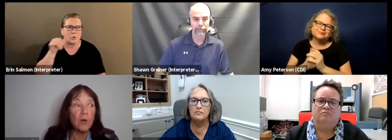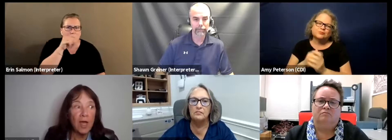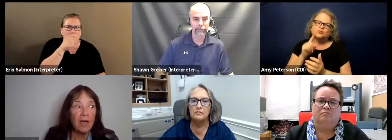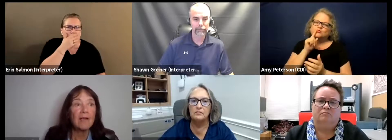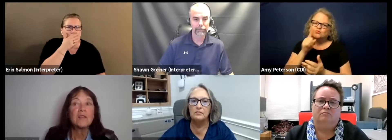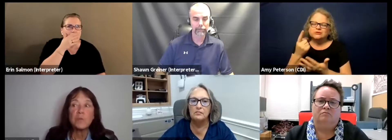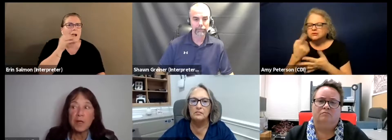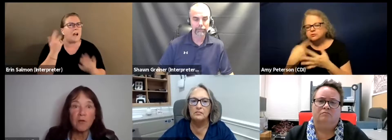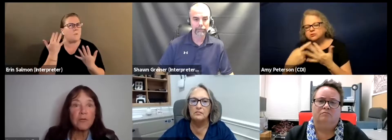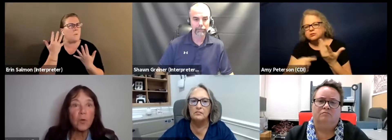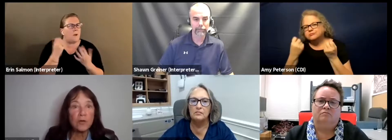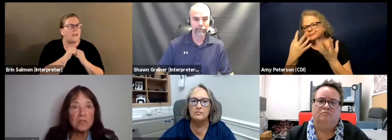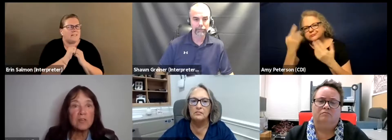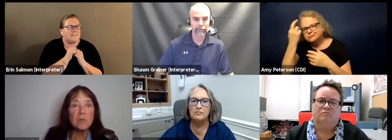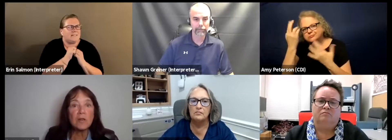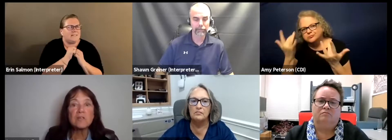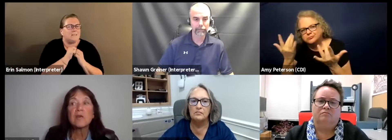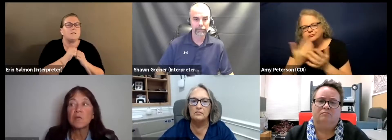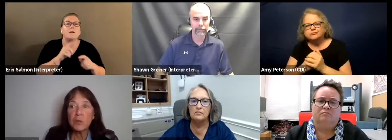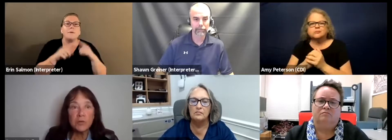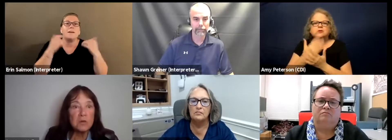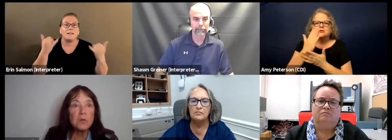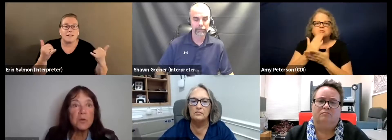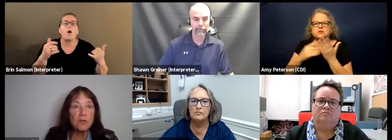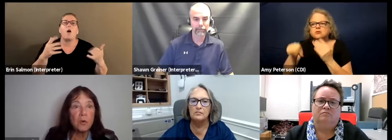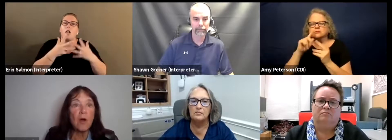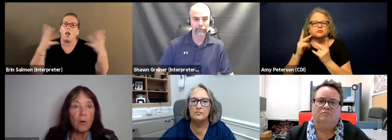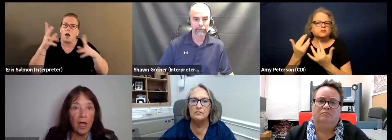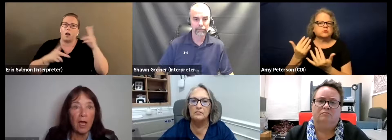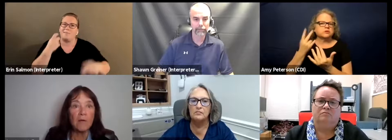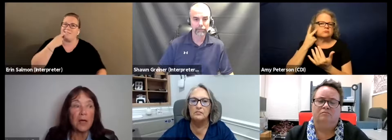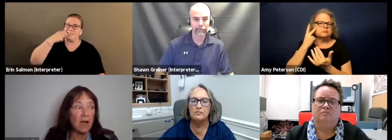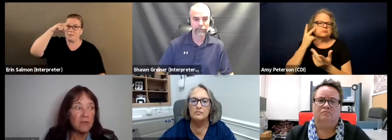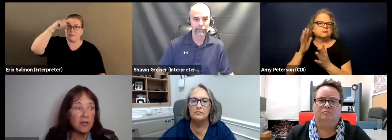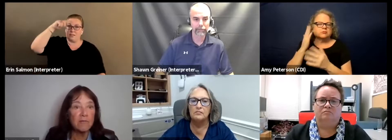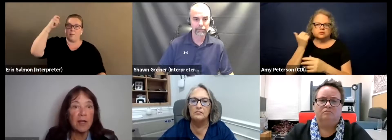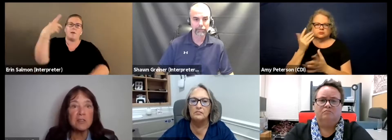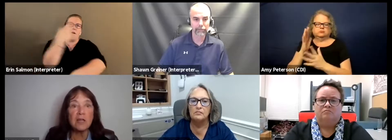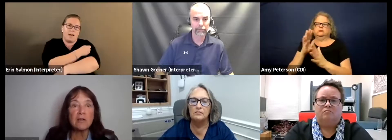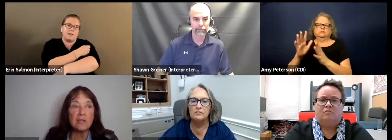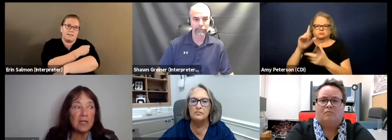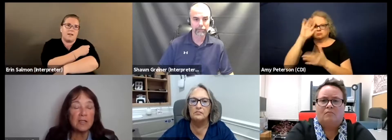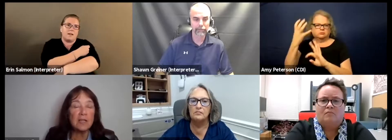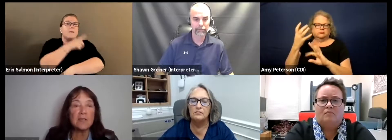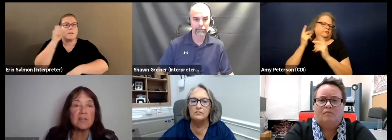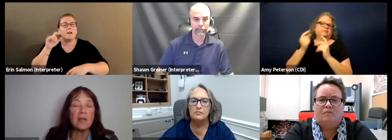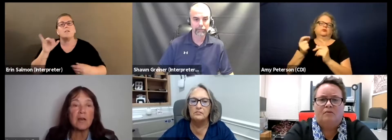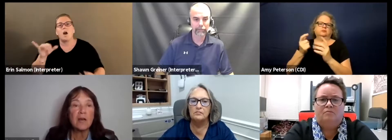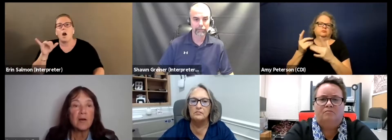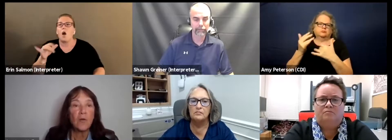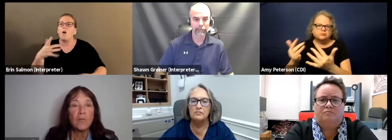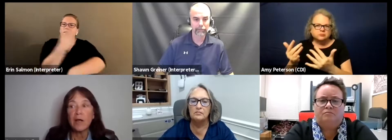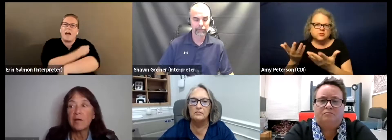realized, okay, it's been out for more than 6 months. People seem to be doing okay. My doctor got vaccinated and he didn't get